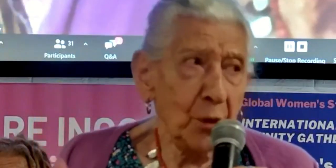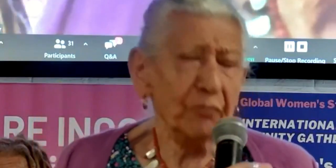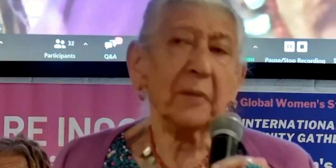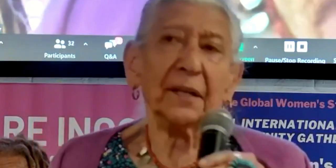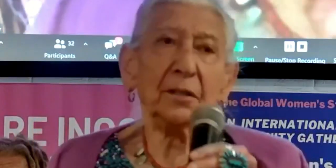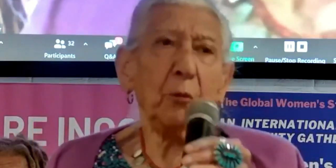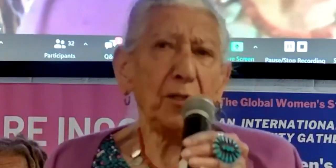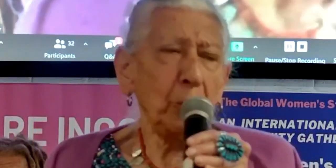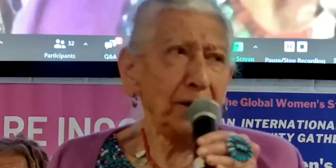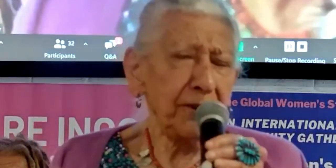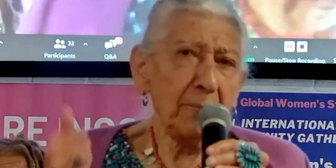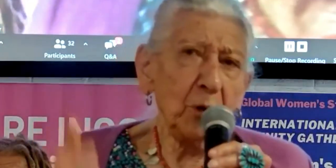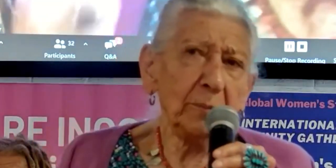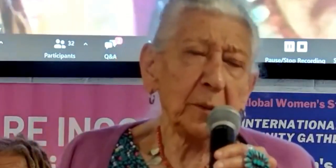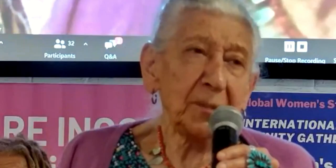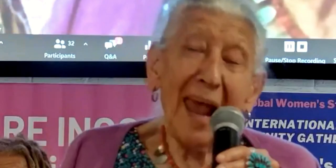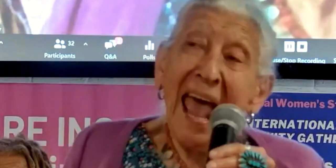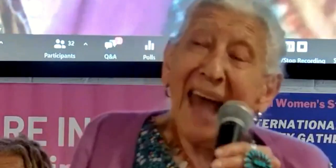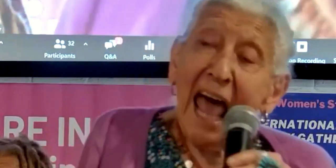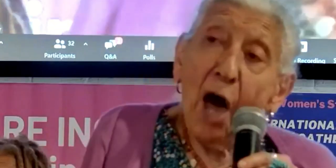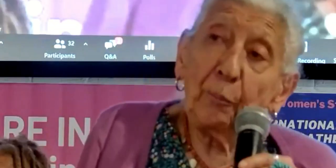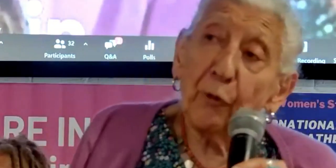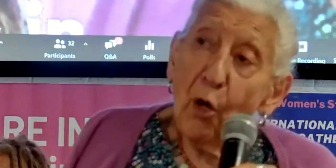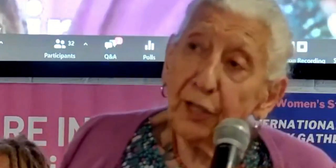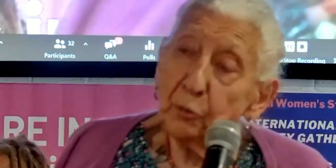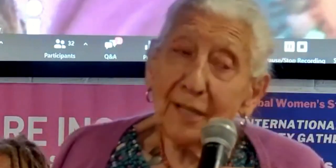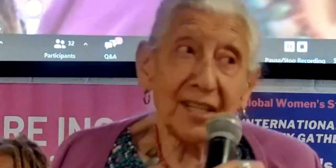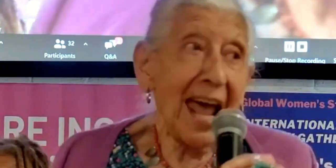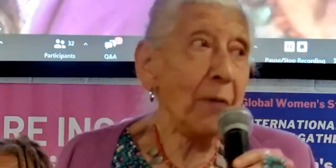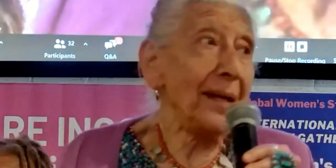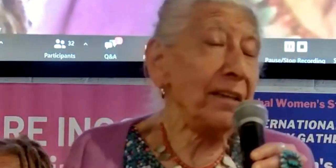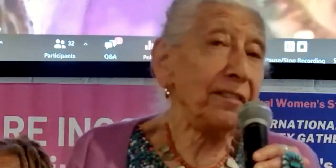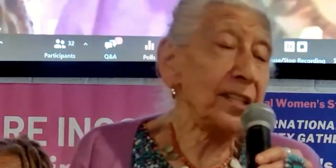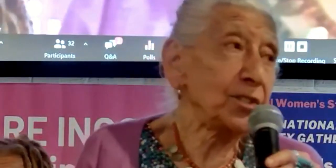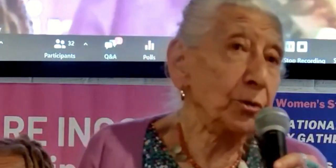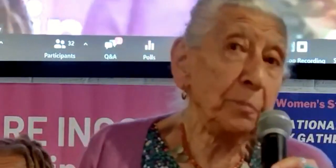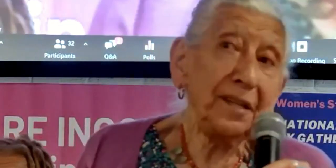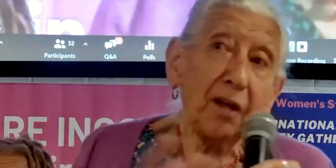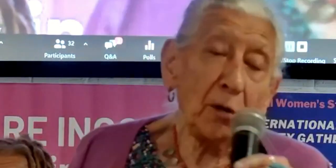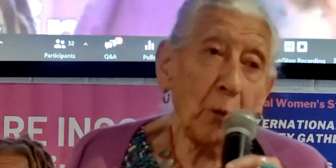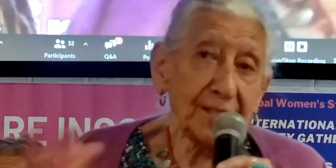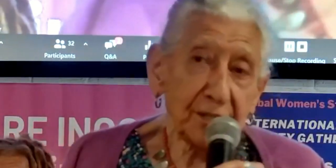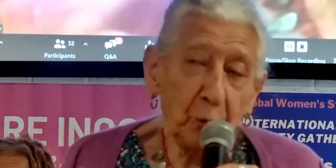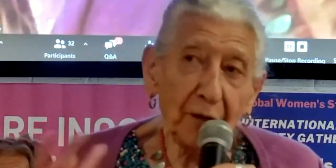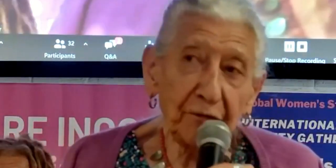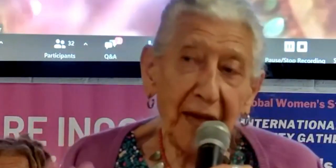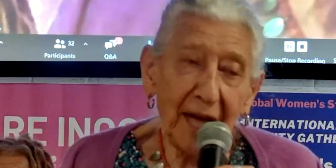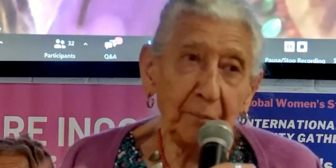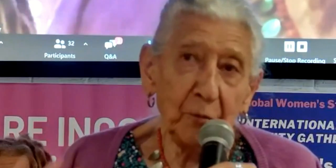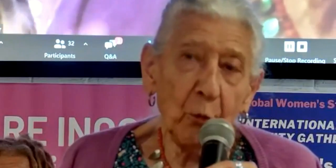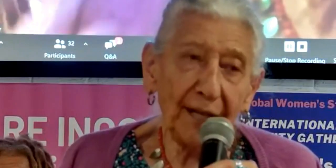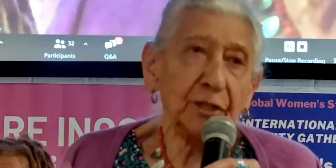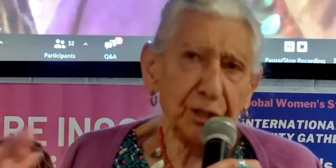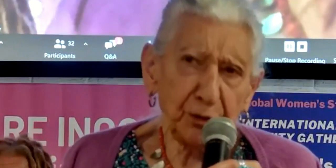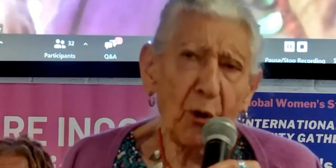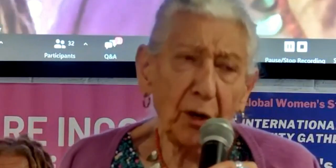welfare movement, what the welfare movement was about, and how broad it was, and how many things could be done once the welfare had